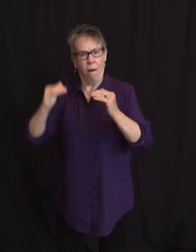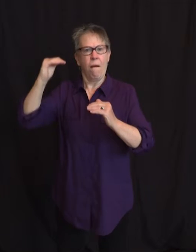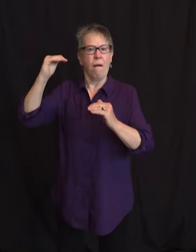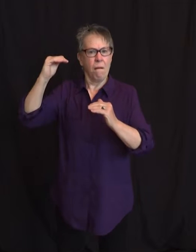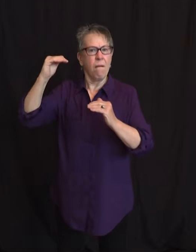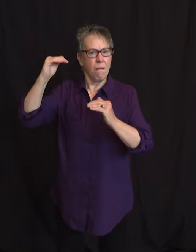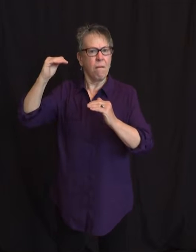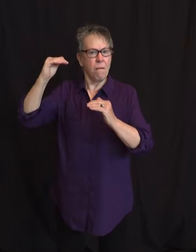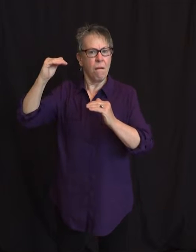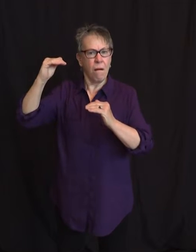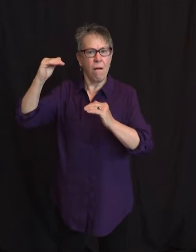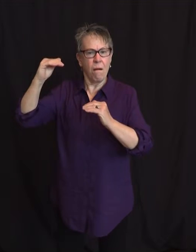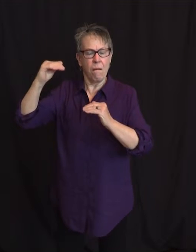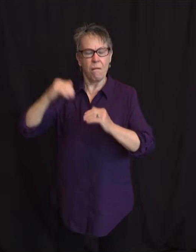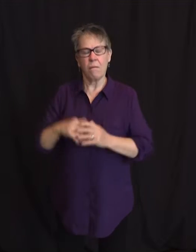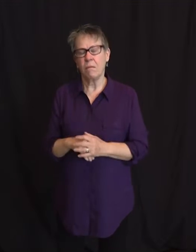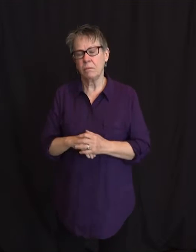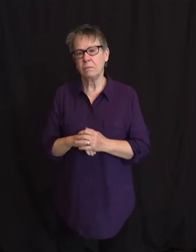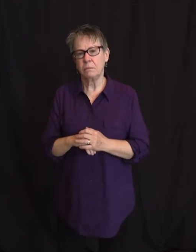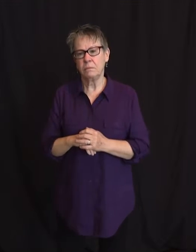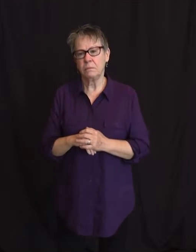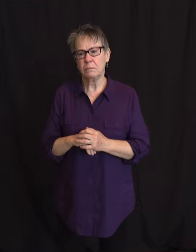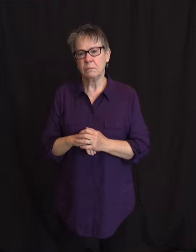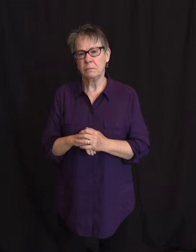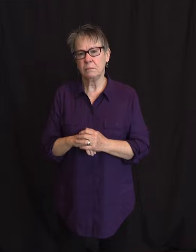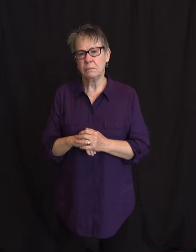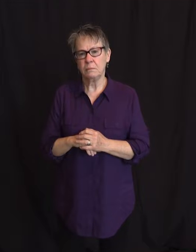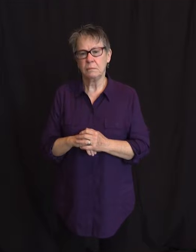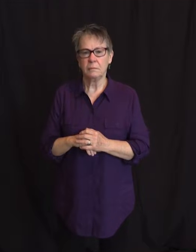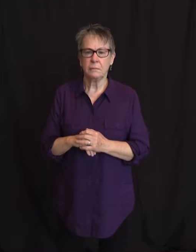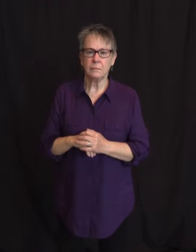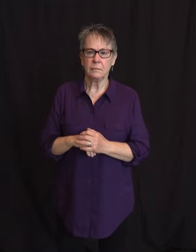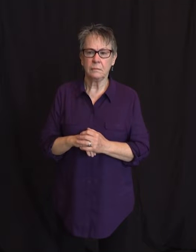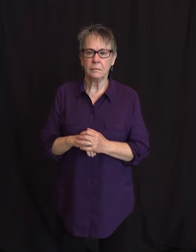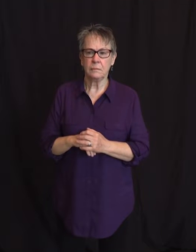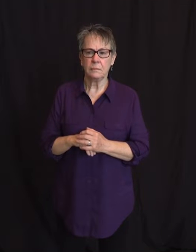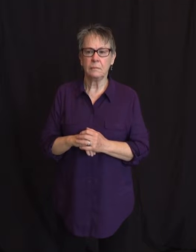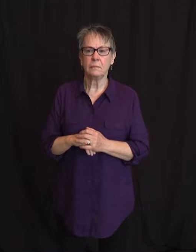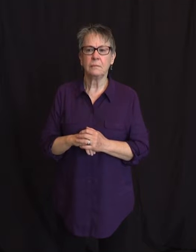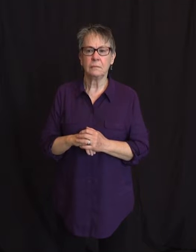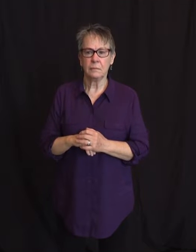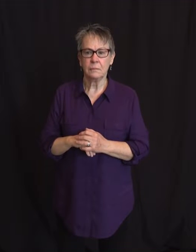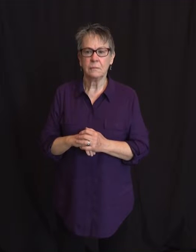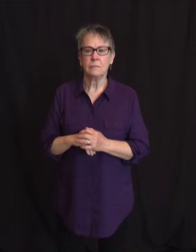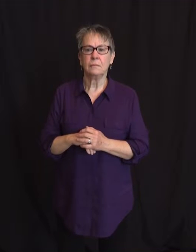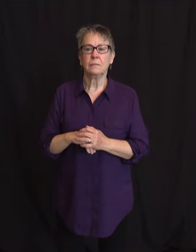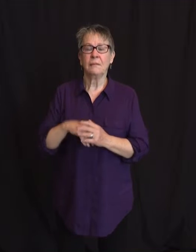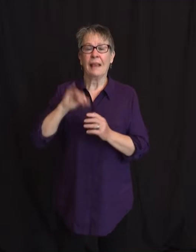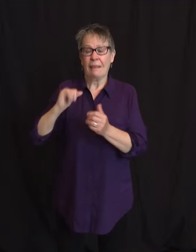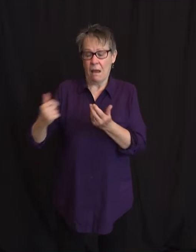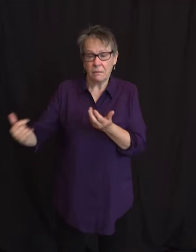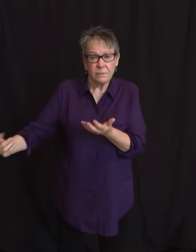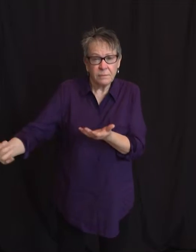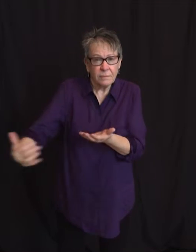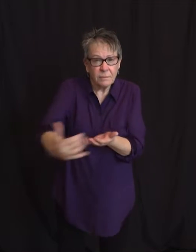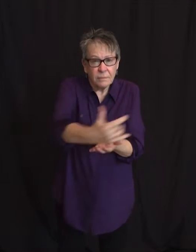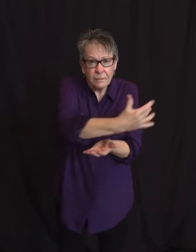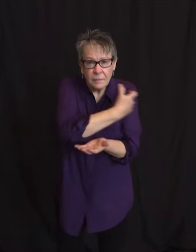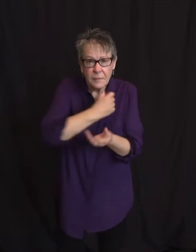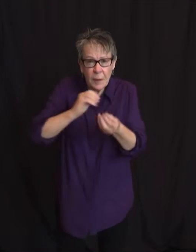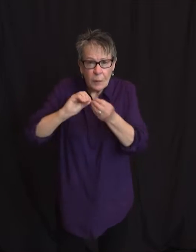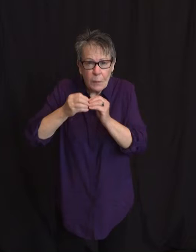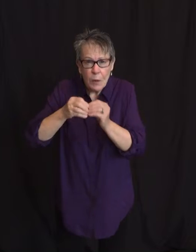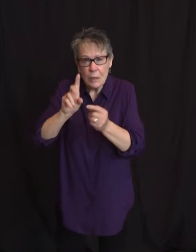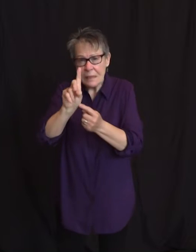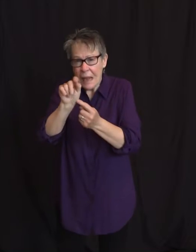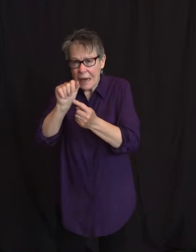that way. This data, which we receive and report every day, is the measuring stick of our progress against